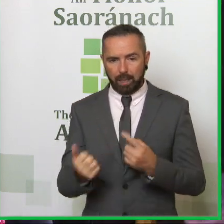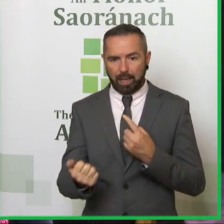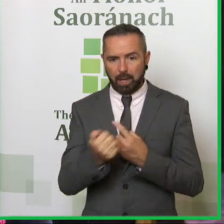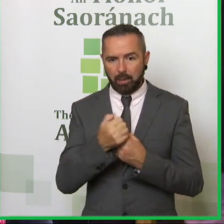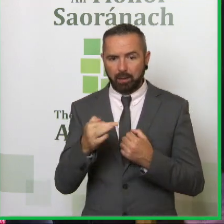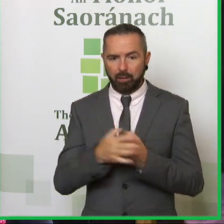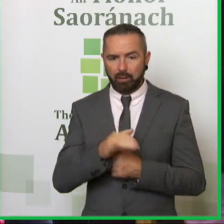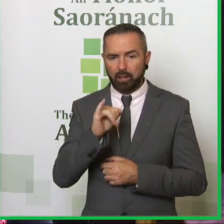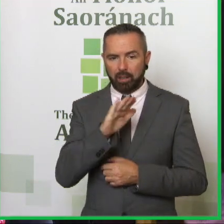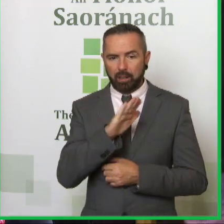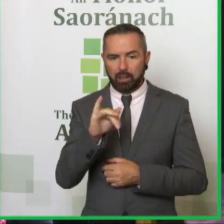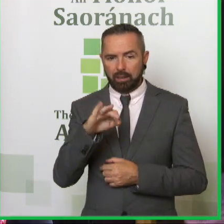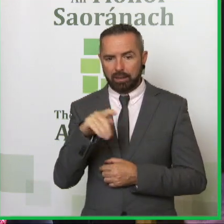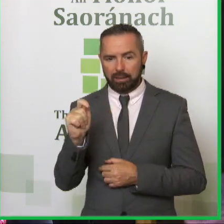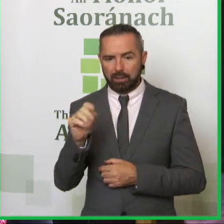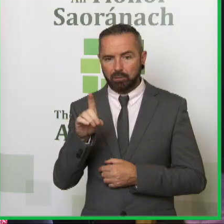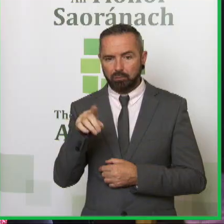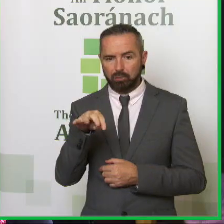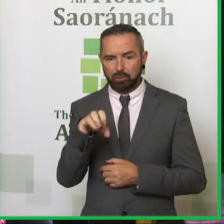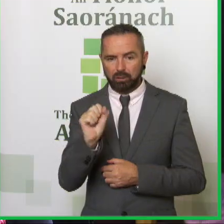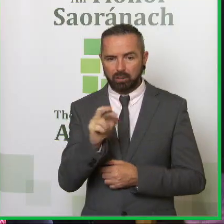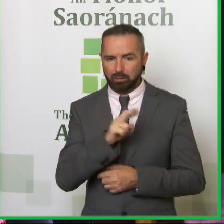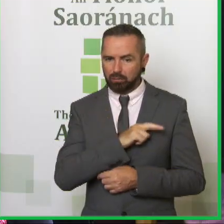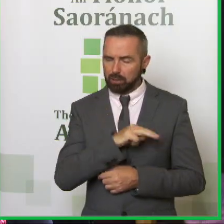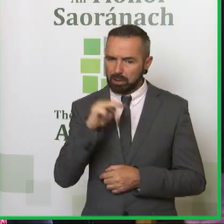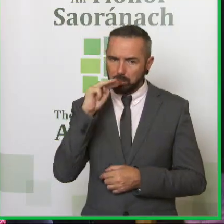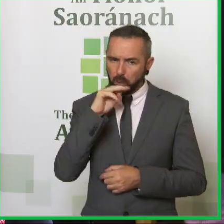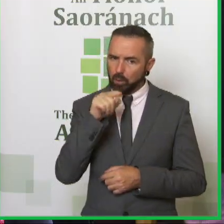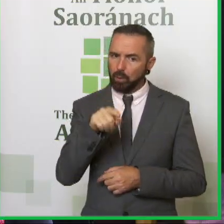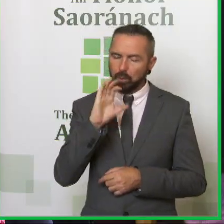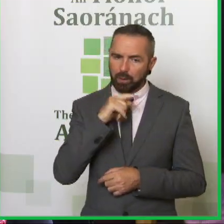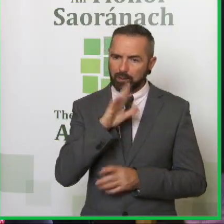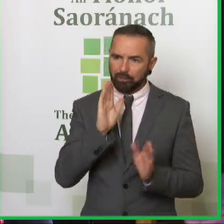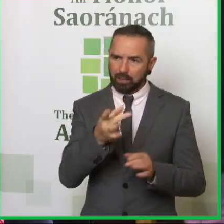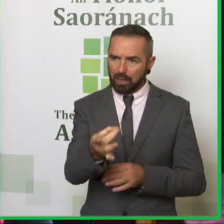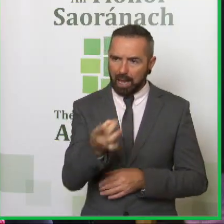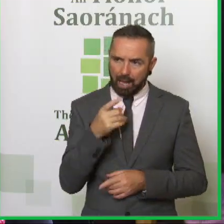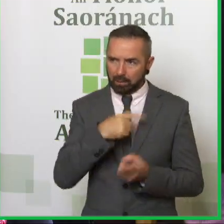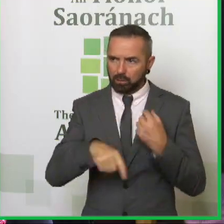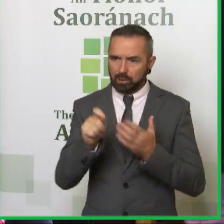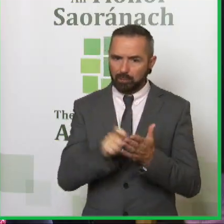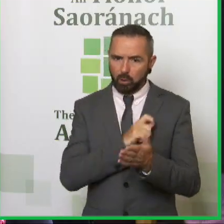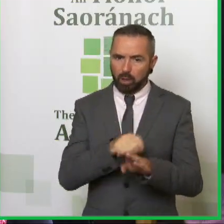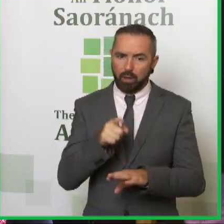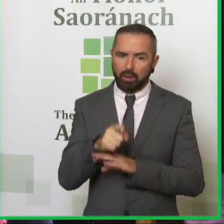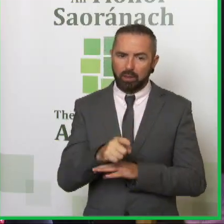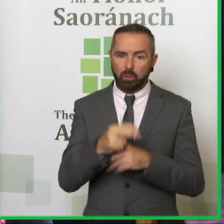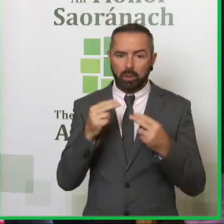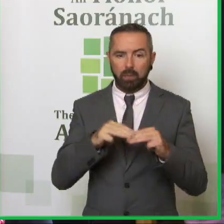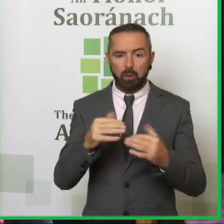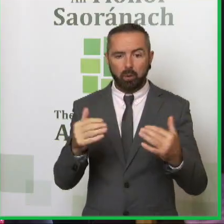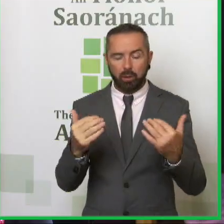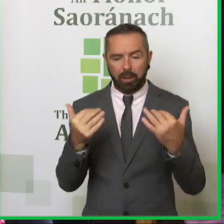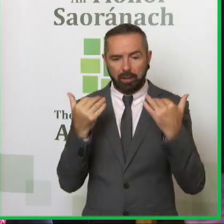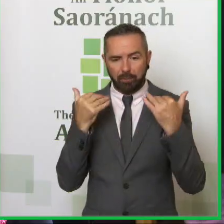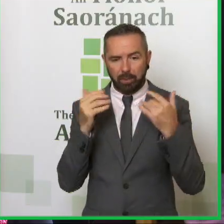asked to vote on these, which is really important and has dramatic impacts on society. And I feel like we should have been educated more, considering we did have to vote on